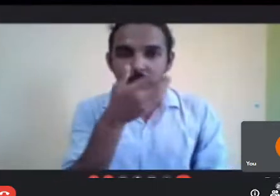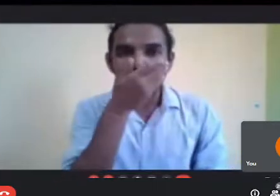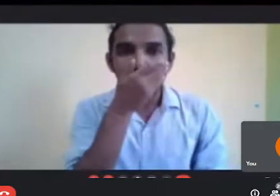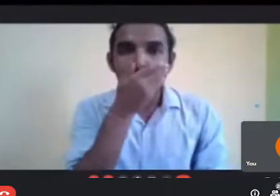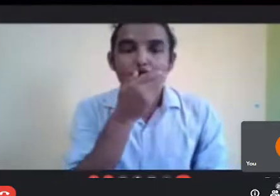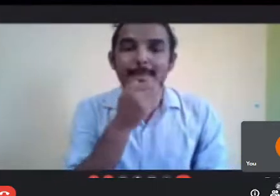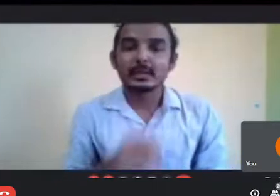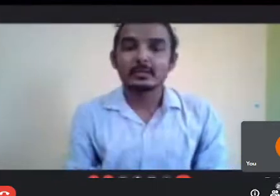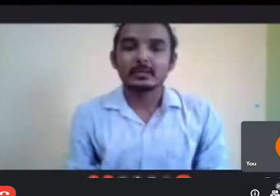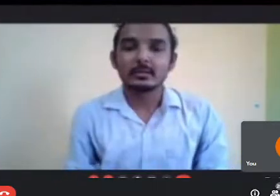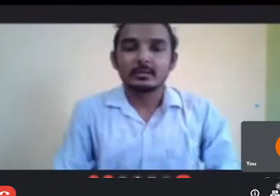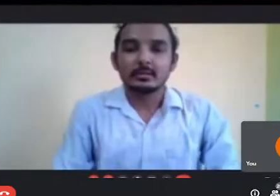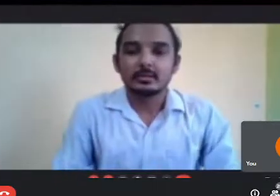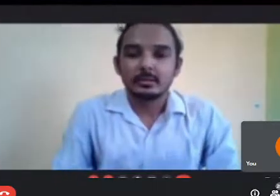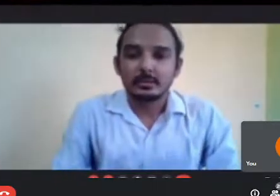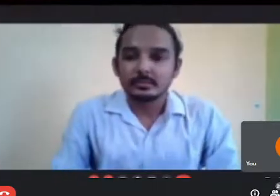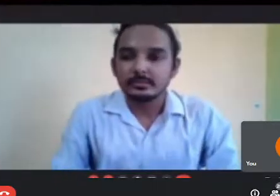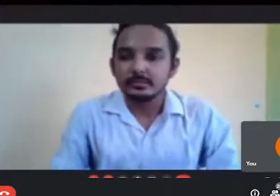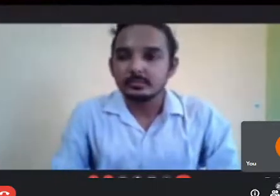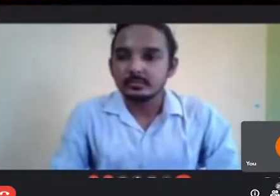The PPT is not visible now.